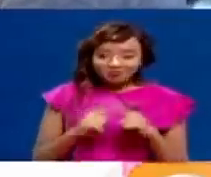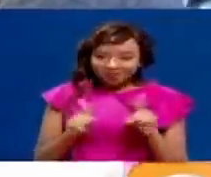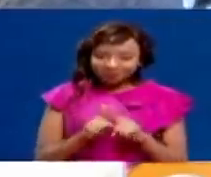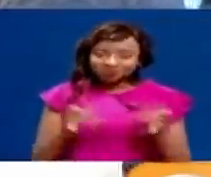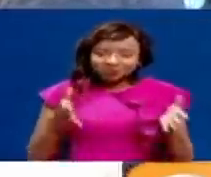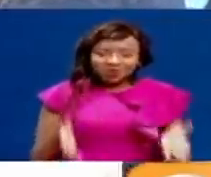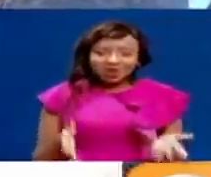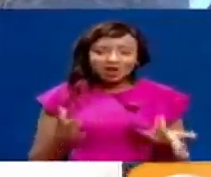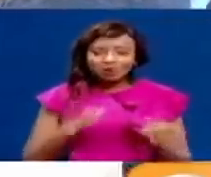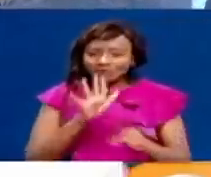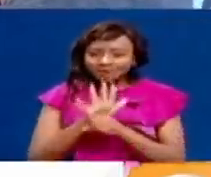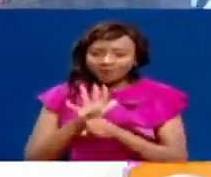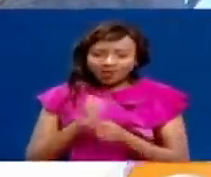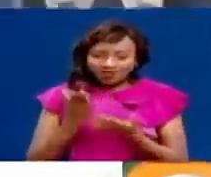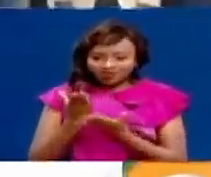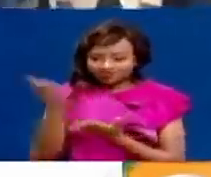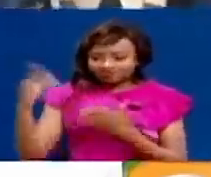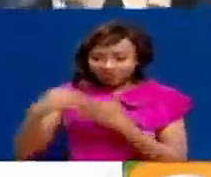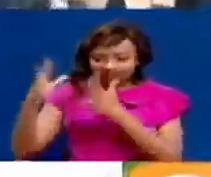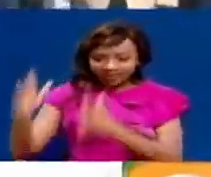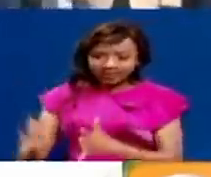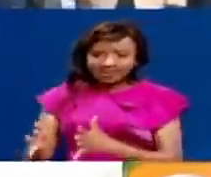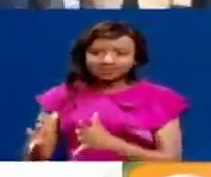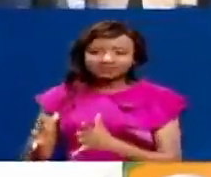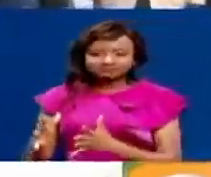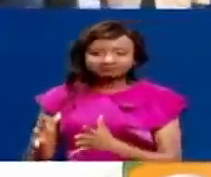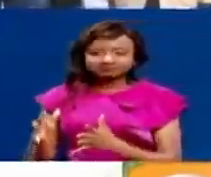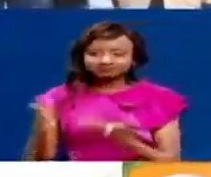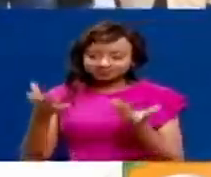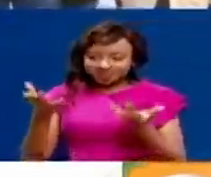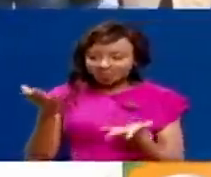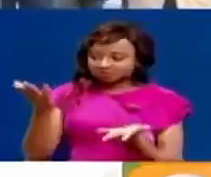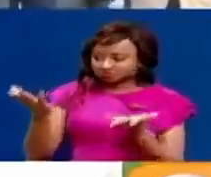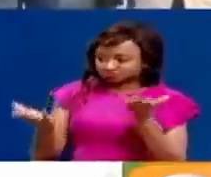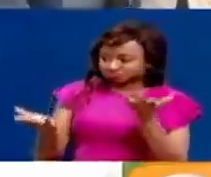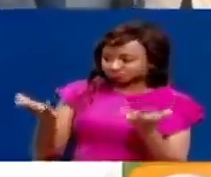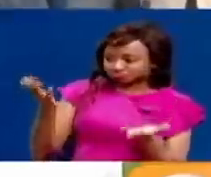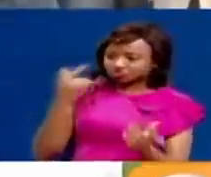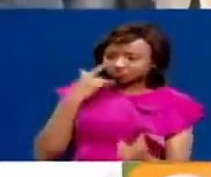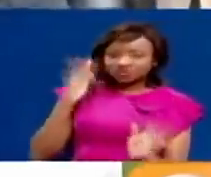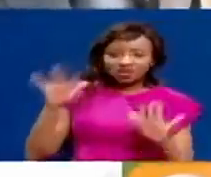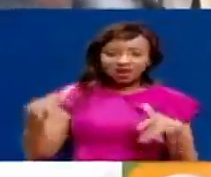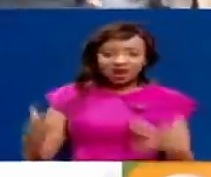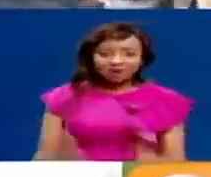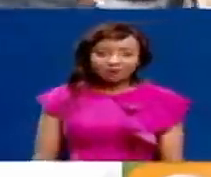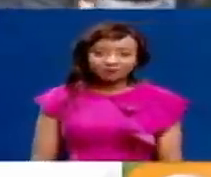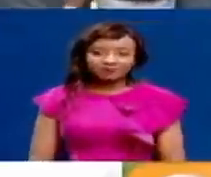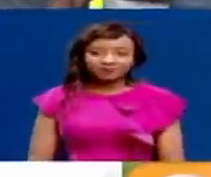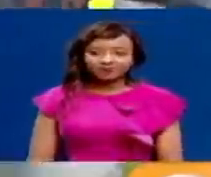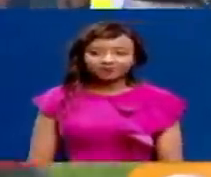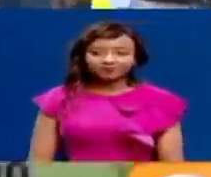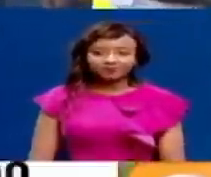sasa, umoja wa viongozi hawa kutoka magharibi umewekwa kwenye mizani. Steve Shitera, Runinga ya Citizen, Nairobi.